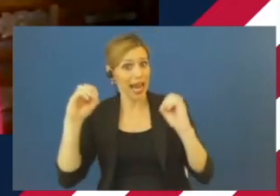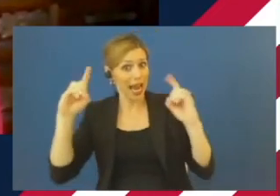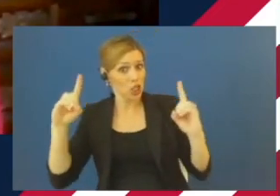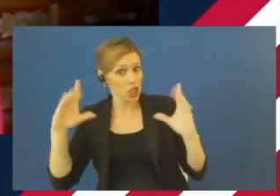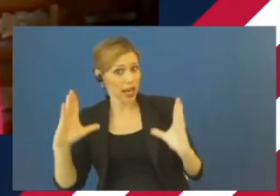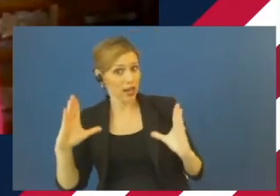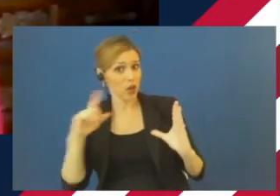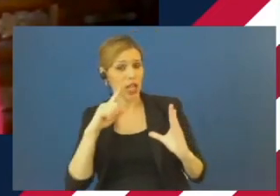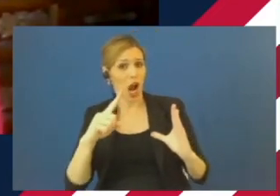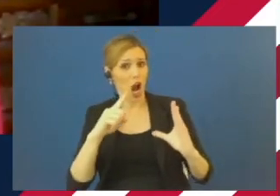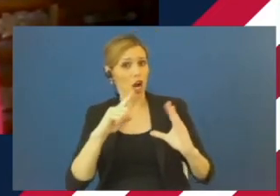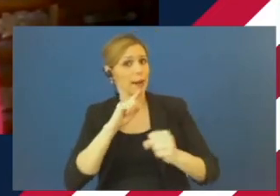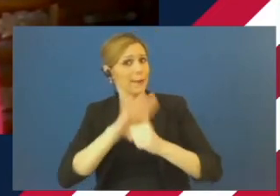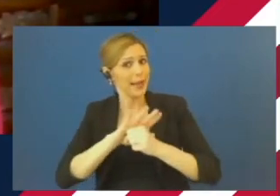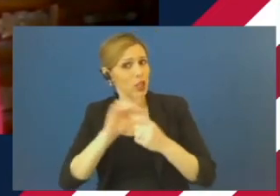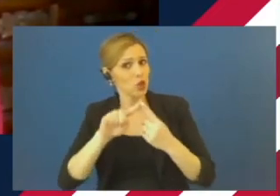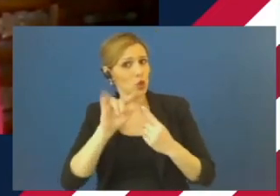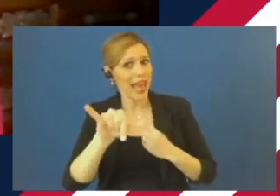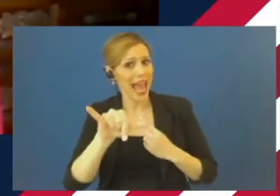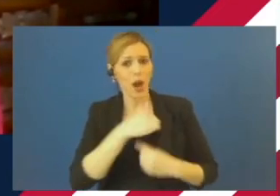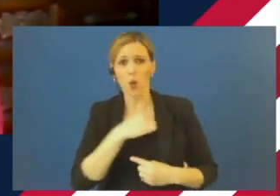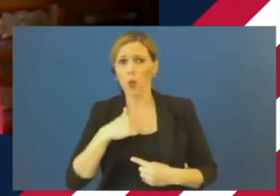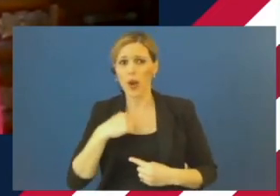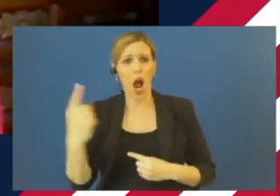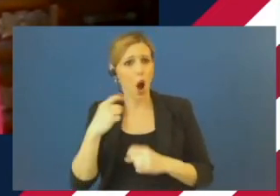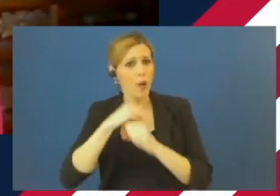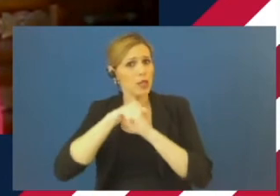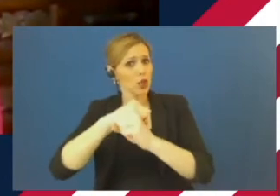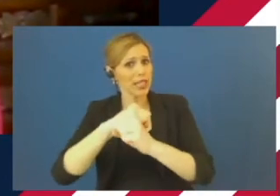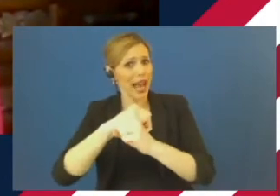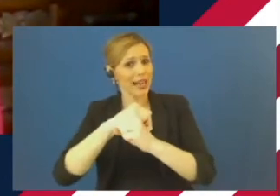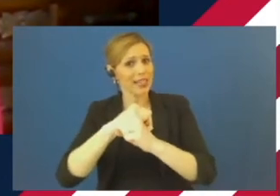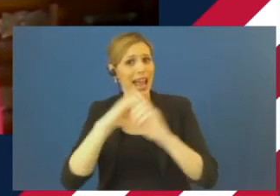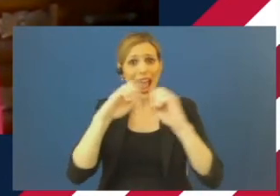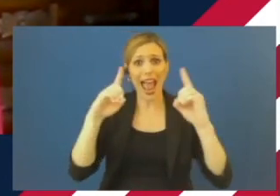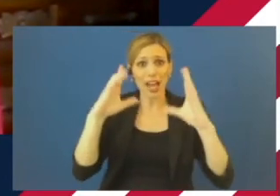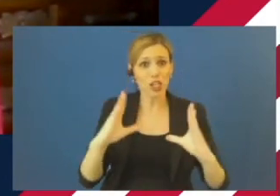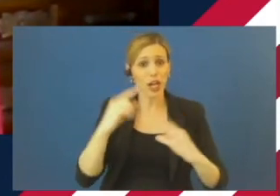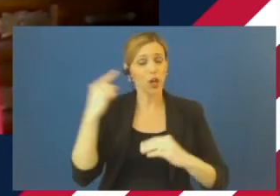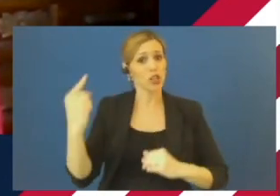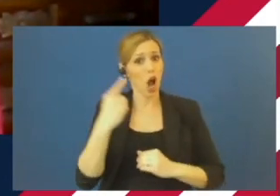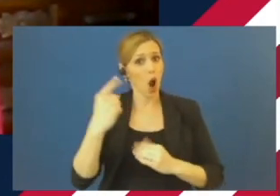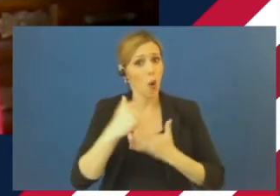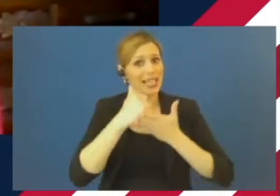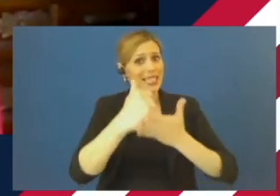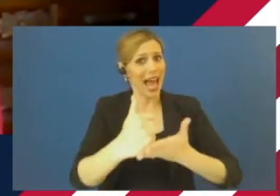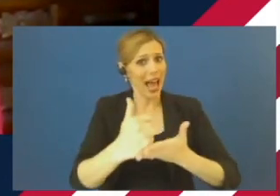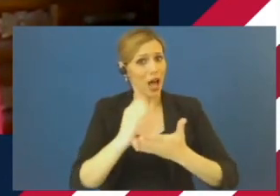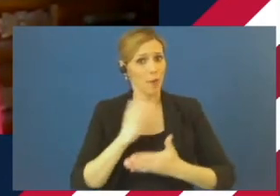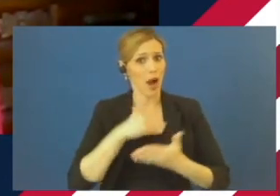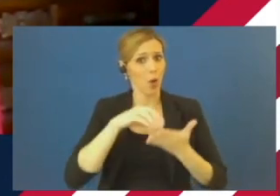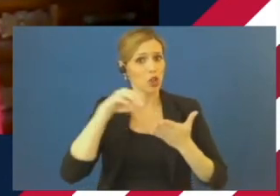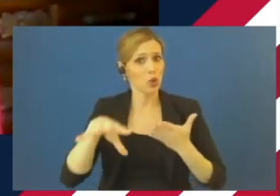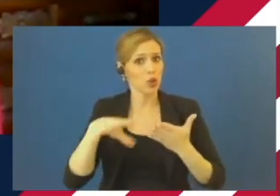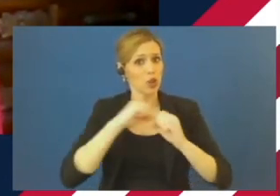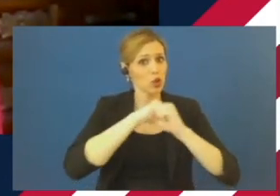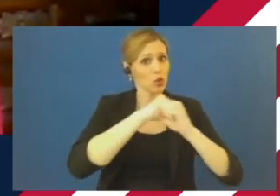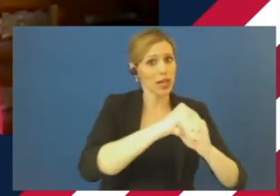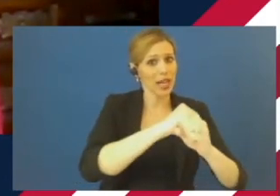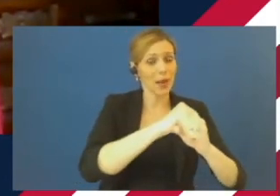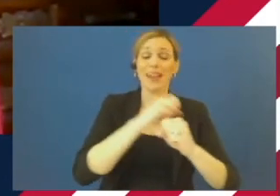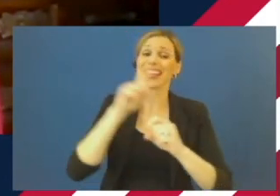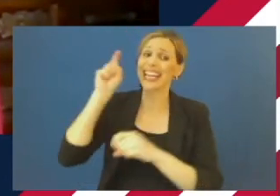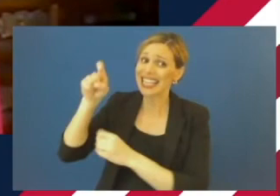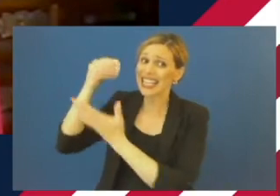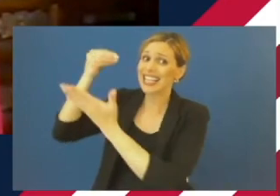day. Educators always go above and beyond, and too often they do so without the funding or support they need from elected officials. But that's